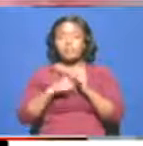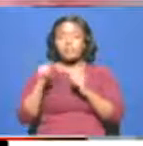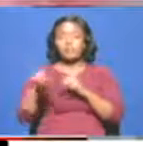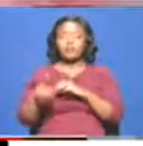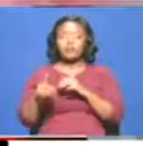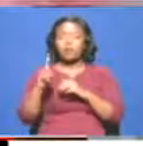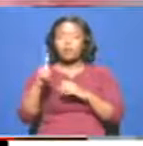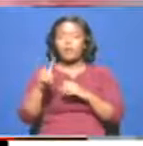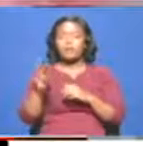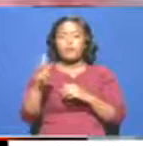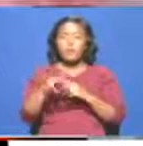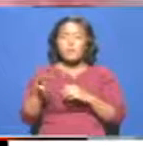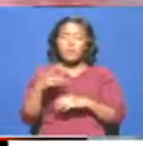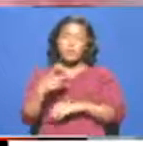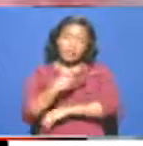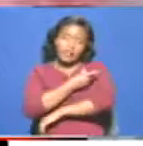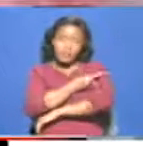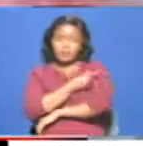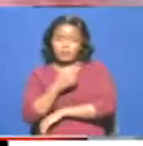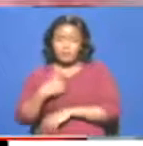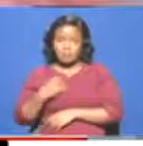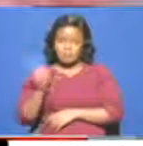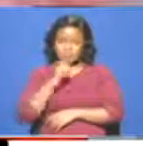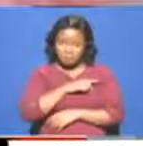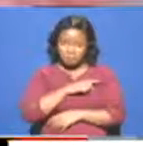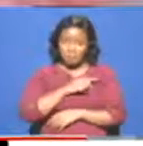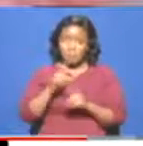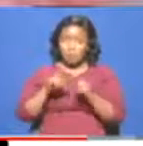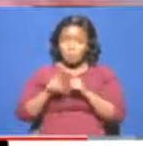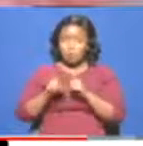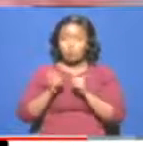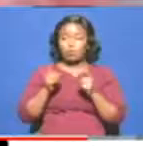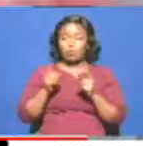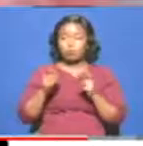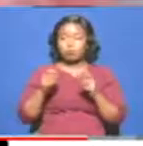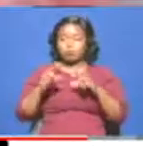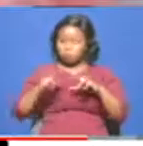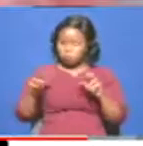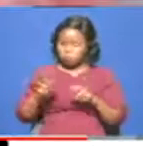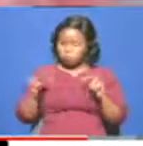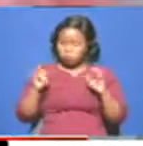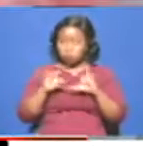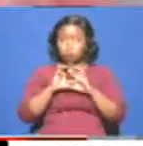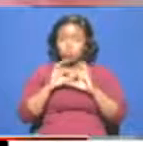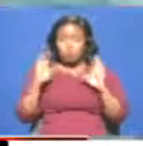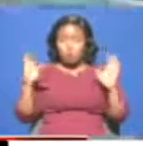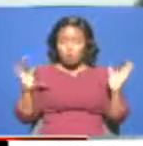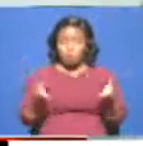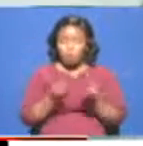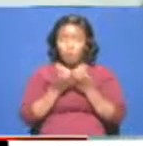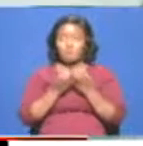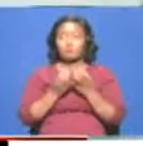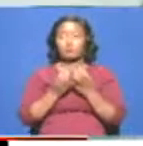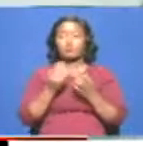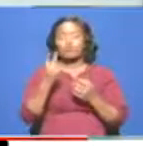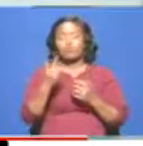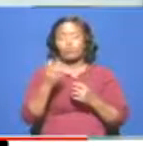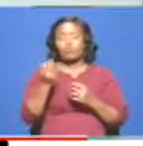across the country. Meanwhile, statistics from the Johns Hopkins University indicate that globally, over 254 million people have